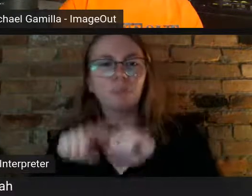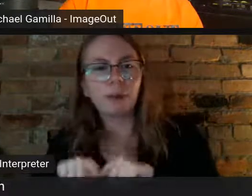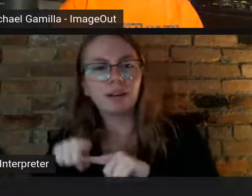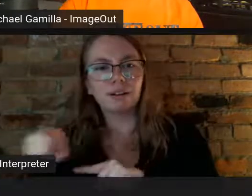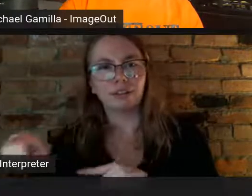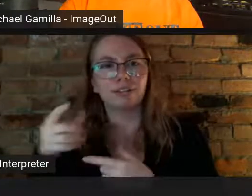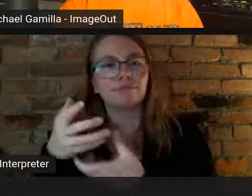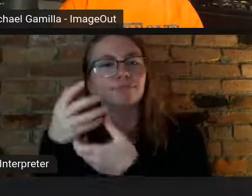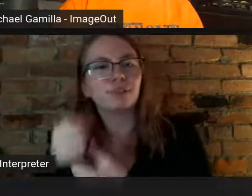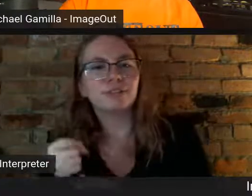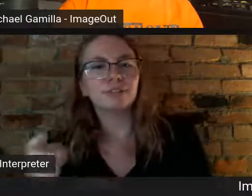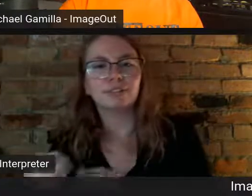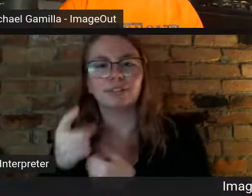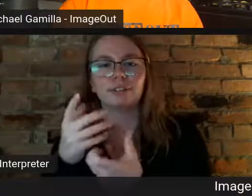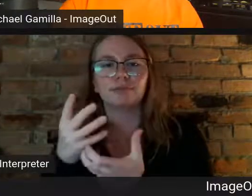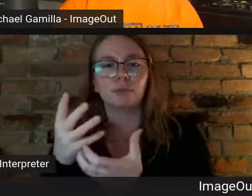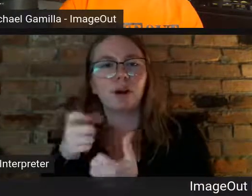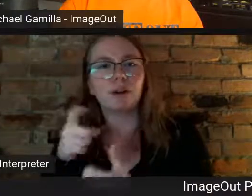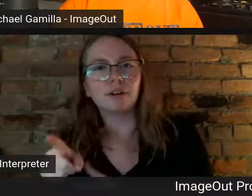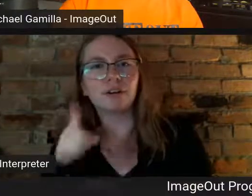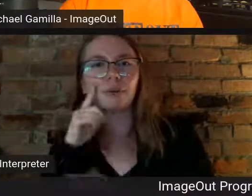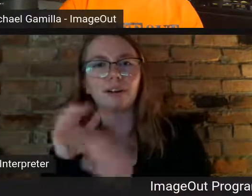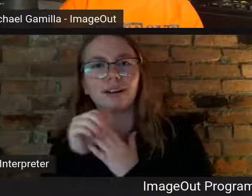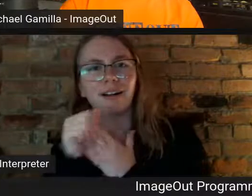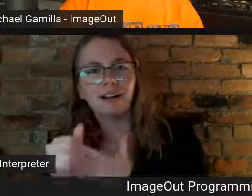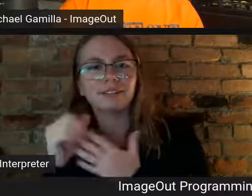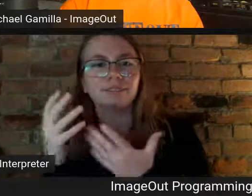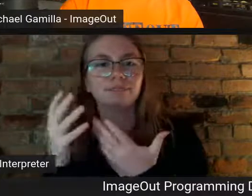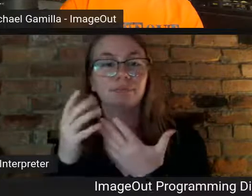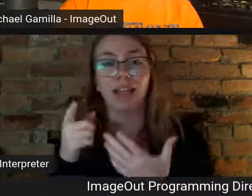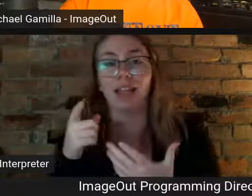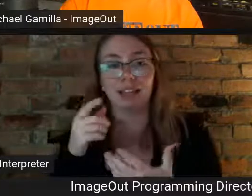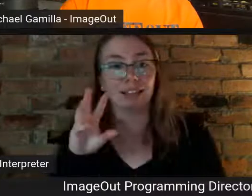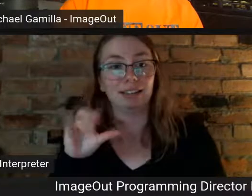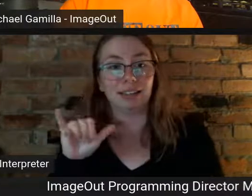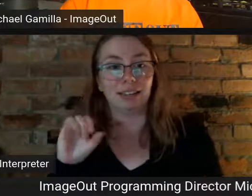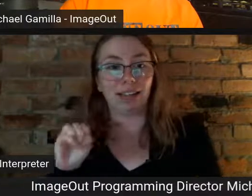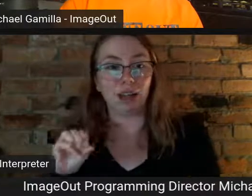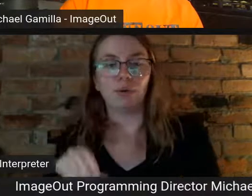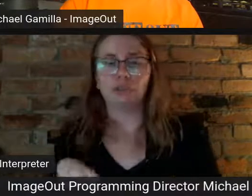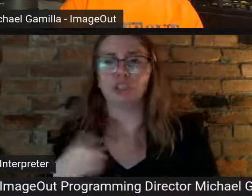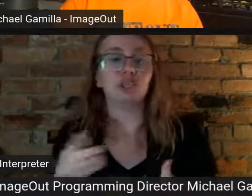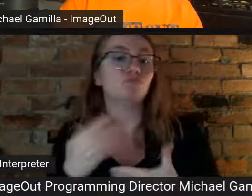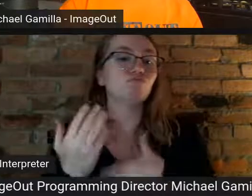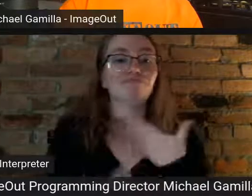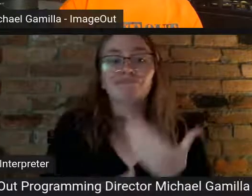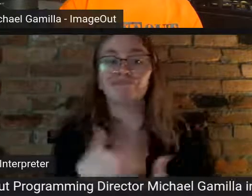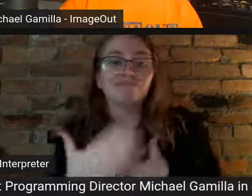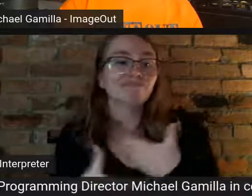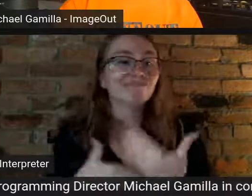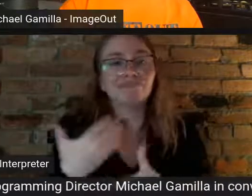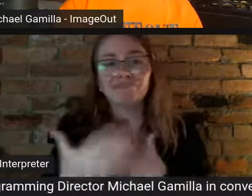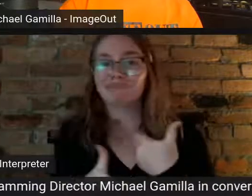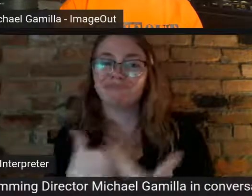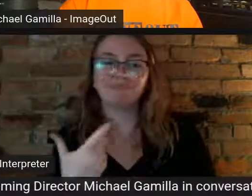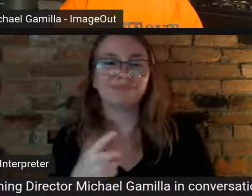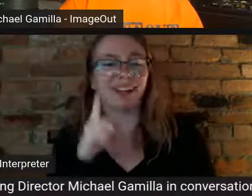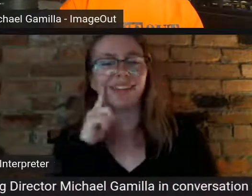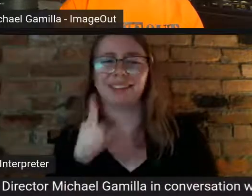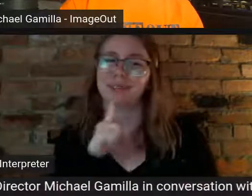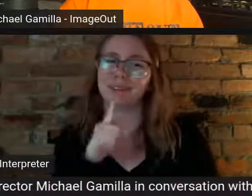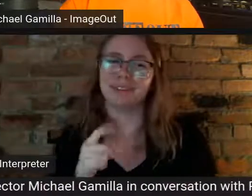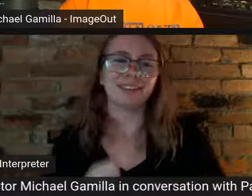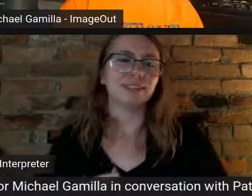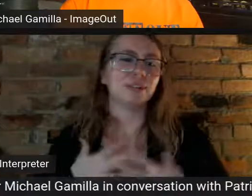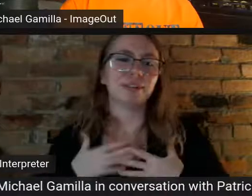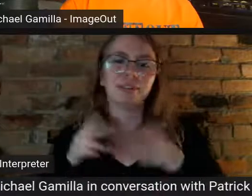And she just shrugged it off, kept going. And I think she was and is a really inspirational person. I think